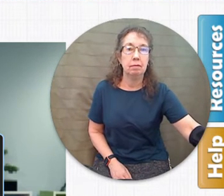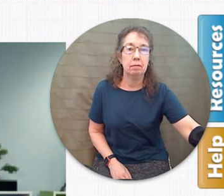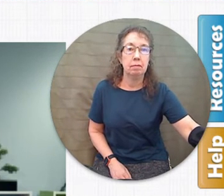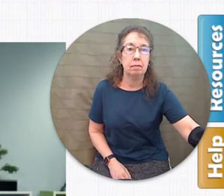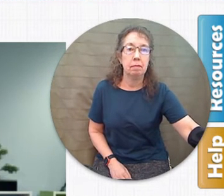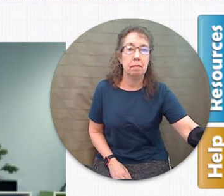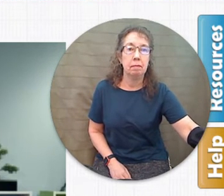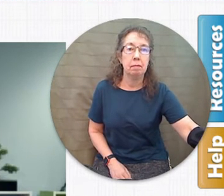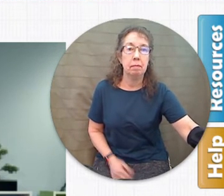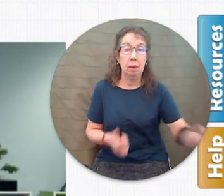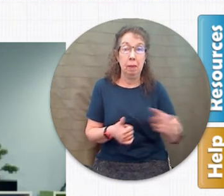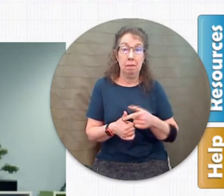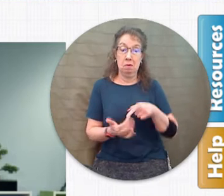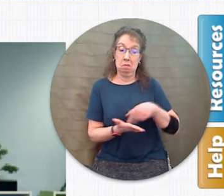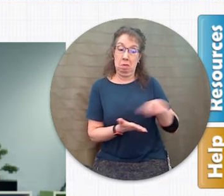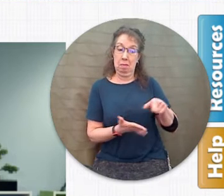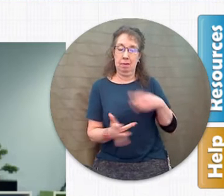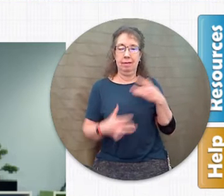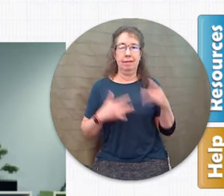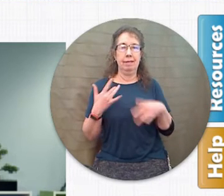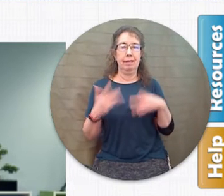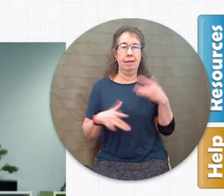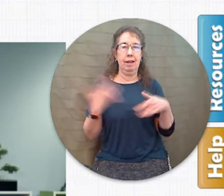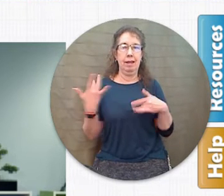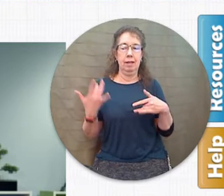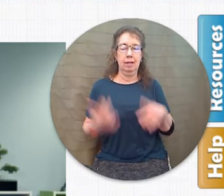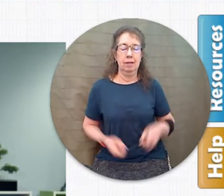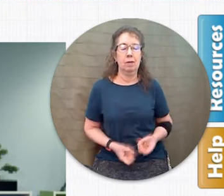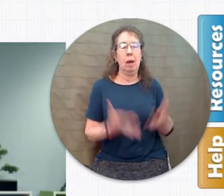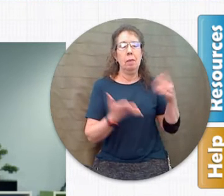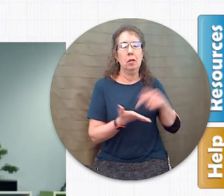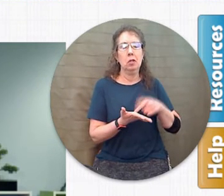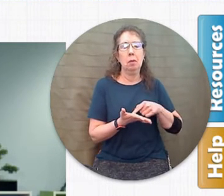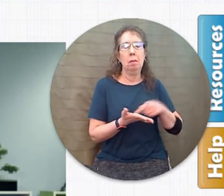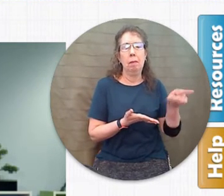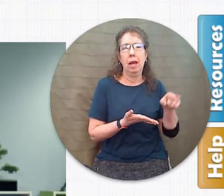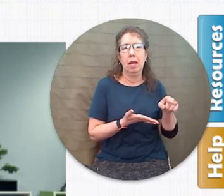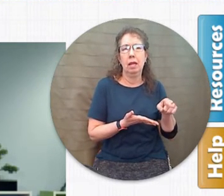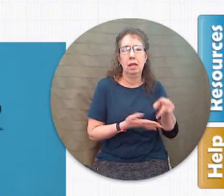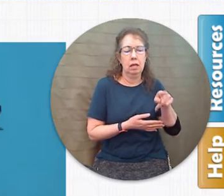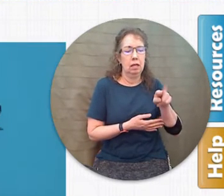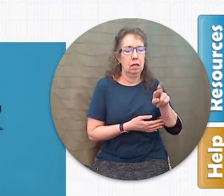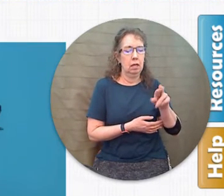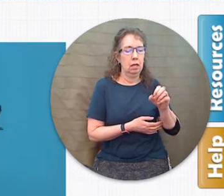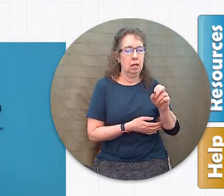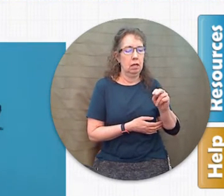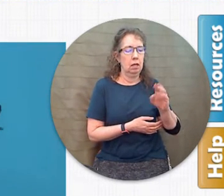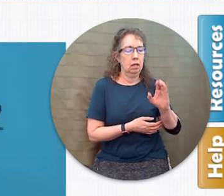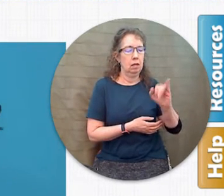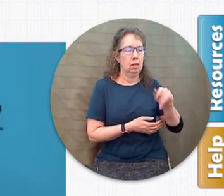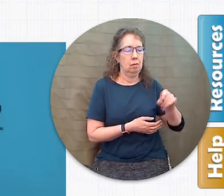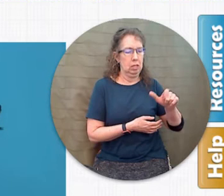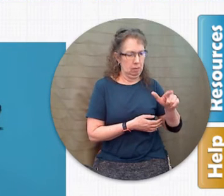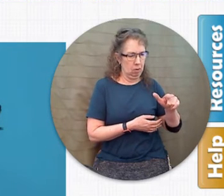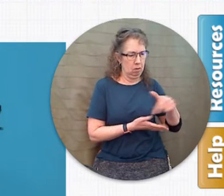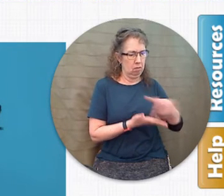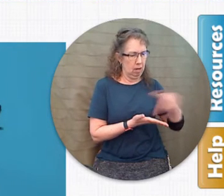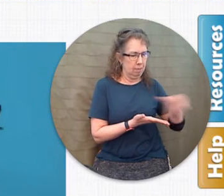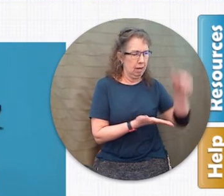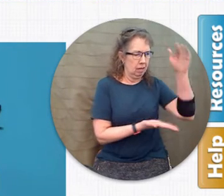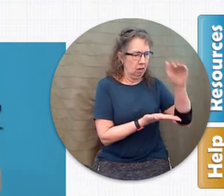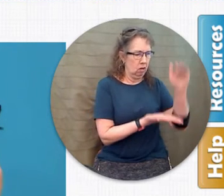like, well, how much am I actually paying off on my house versus how much am I paying in interest? So again, this